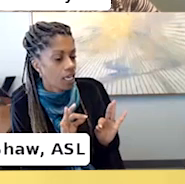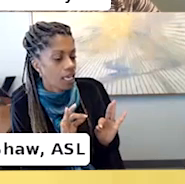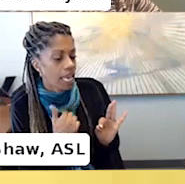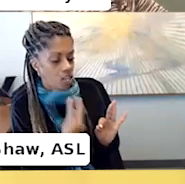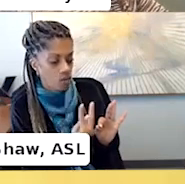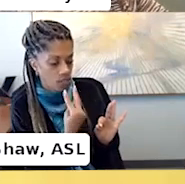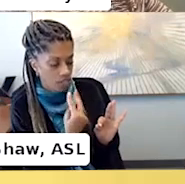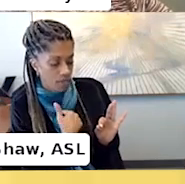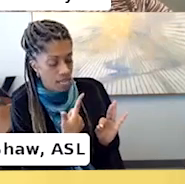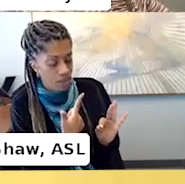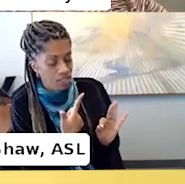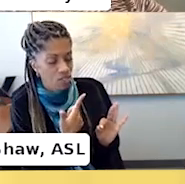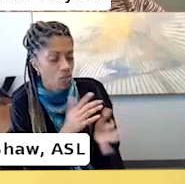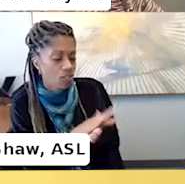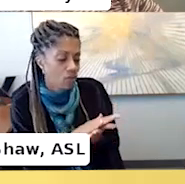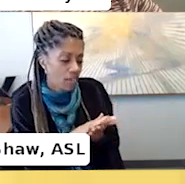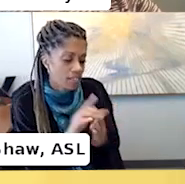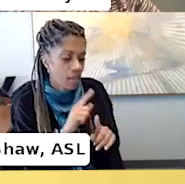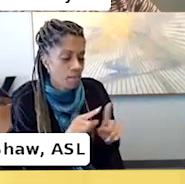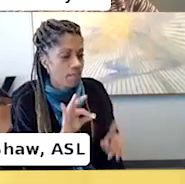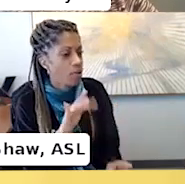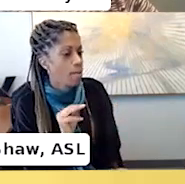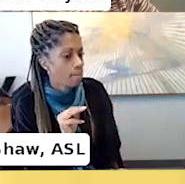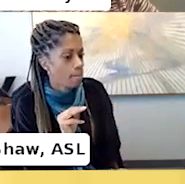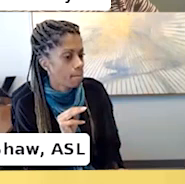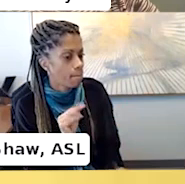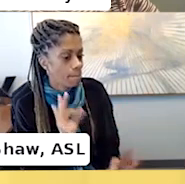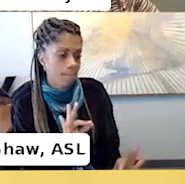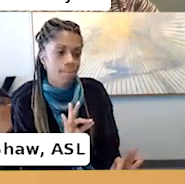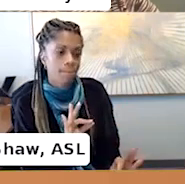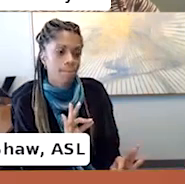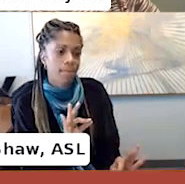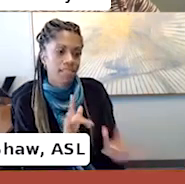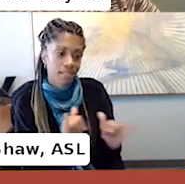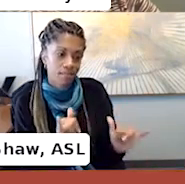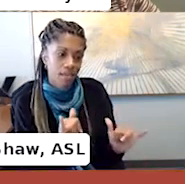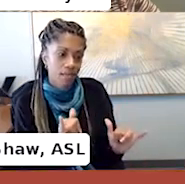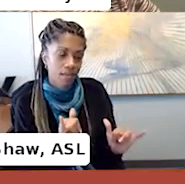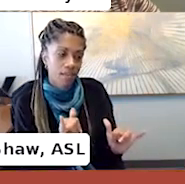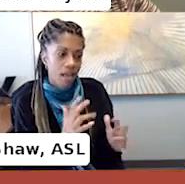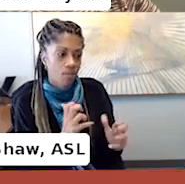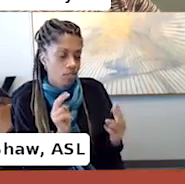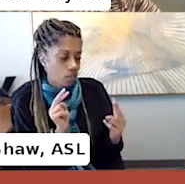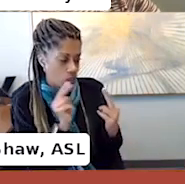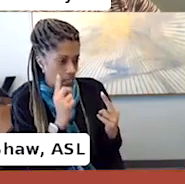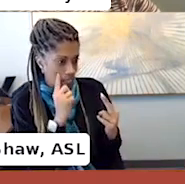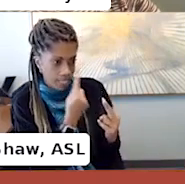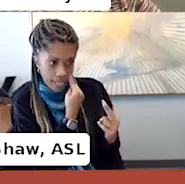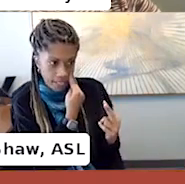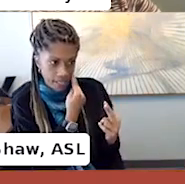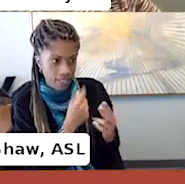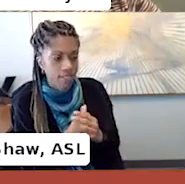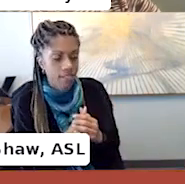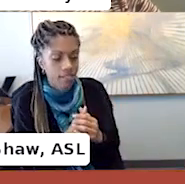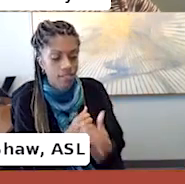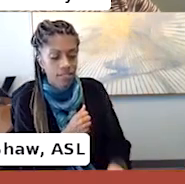and a firmness at the same time and wouldn't let me look deep into his eyes. I wanted to finish the job so that I